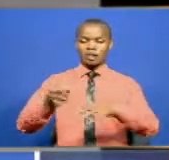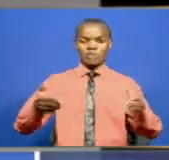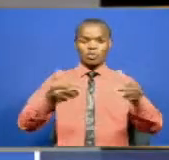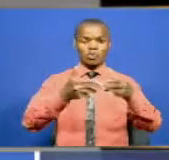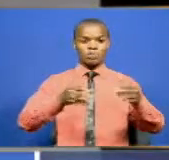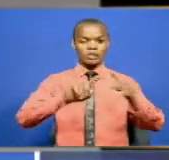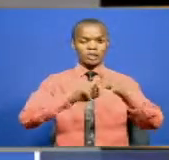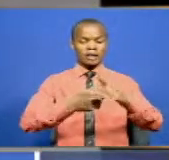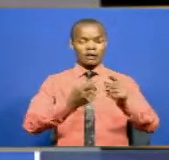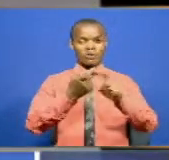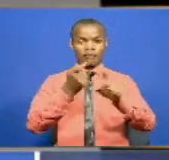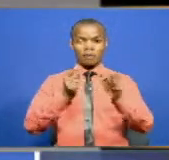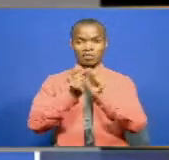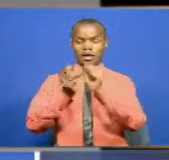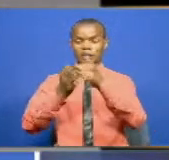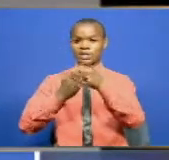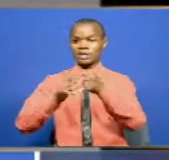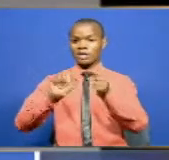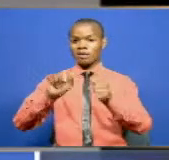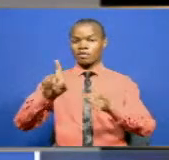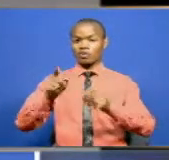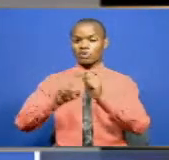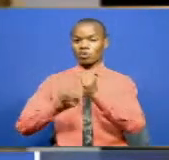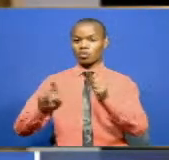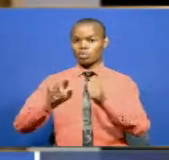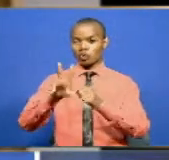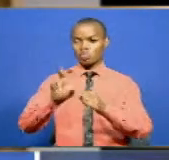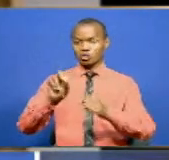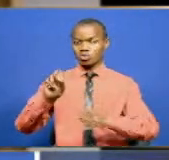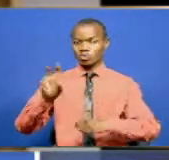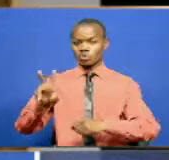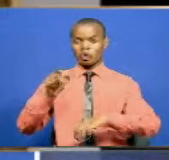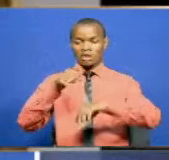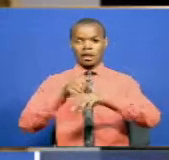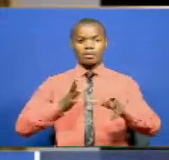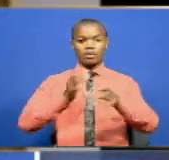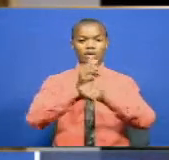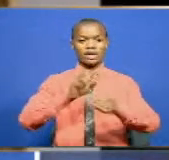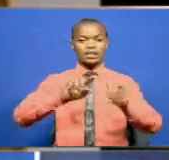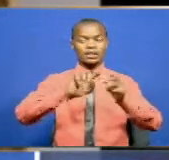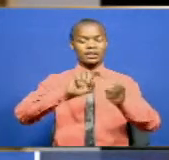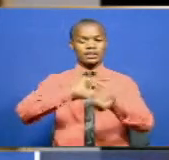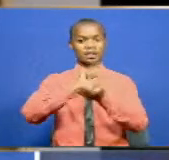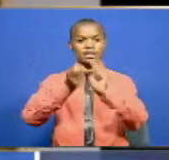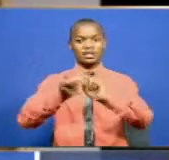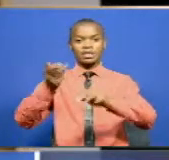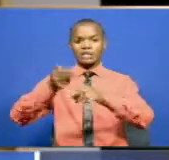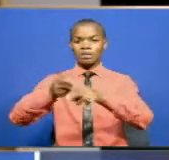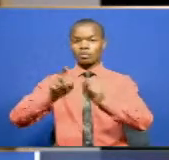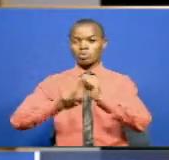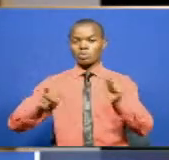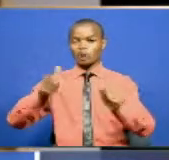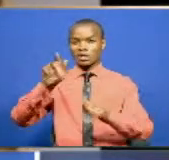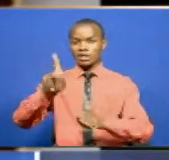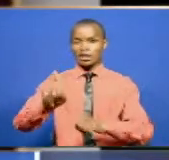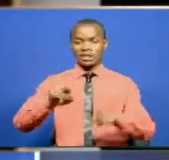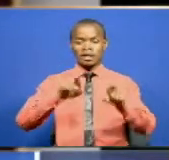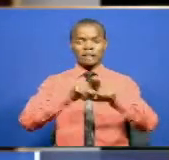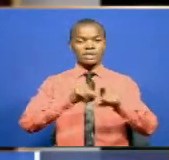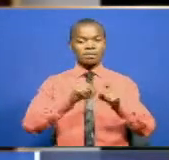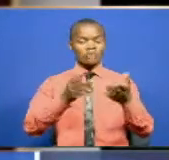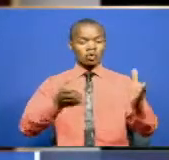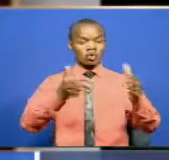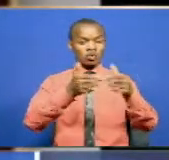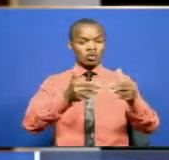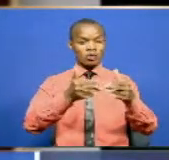from 1951 until 2002, when the organization changed the name to Athletics Kenya. The association was formed as a